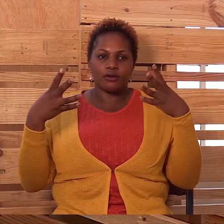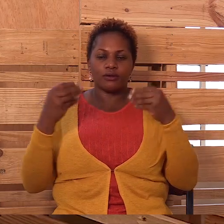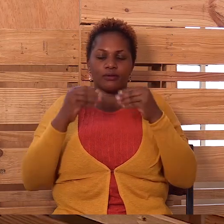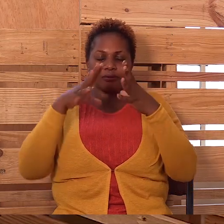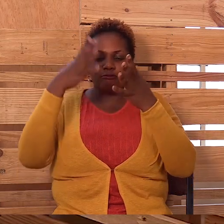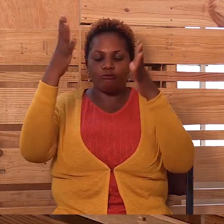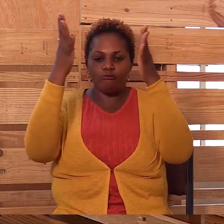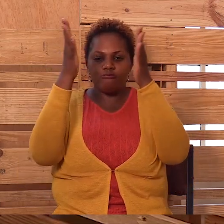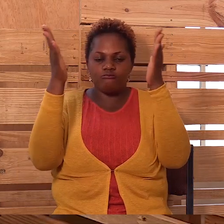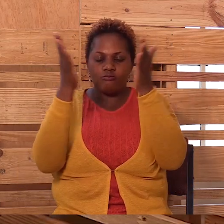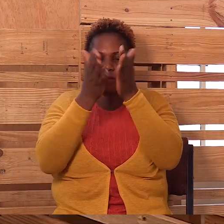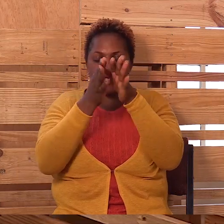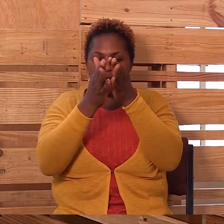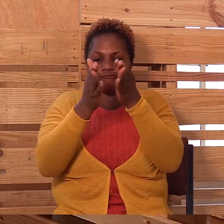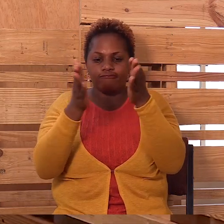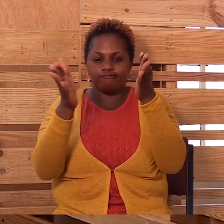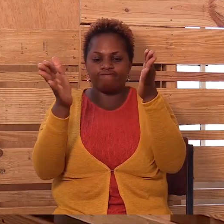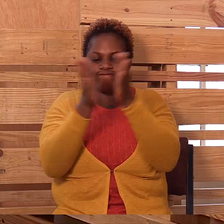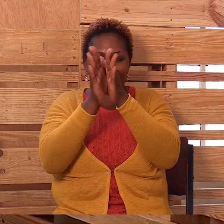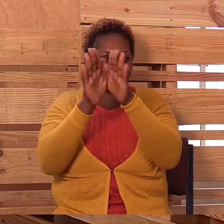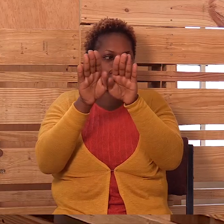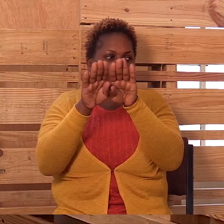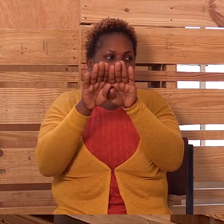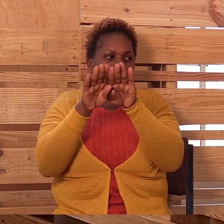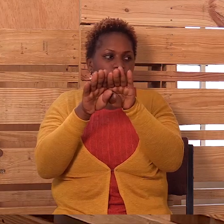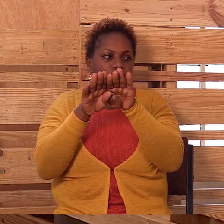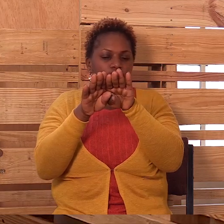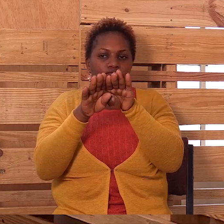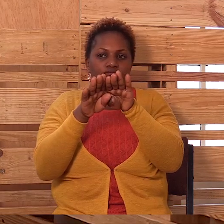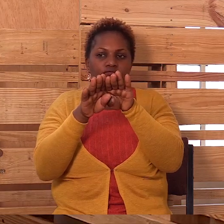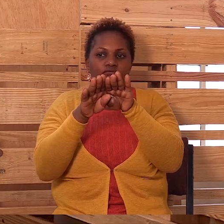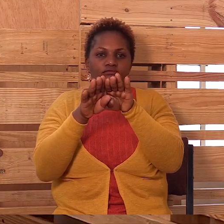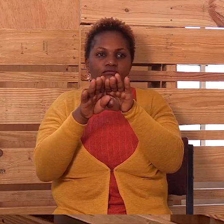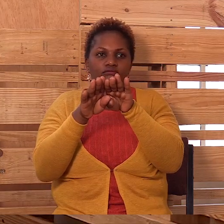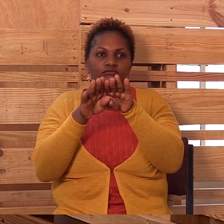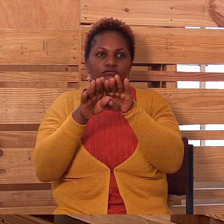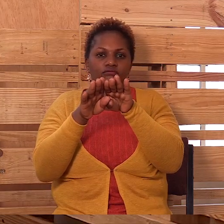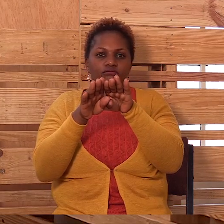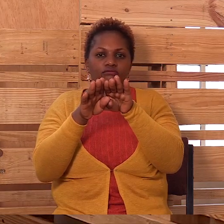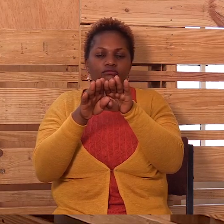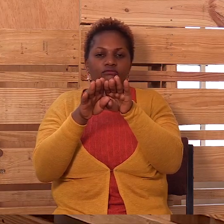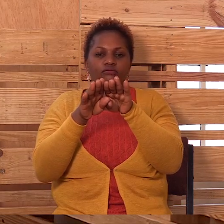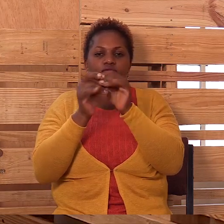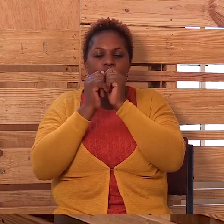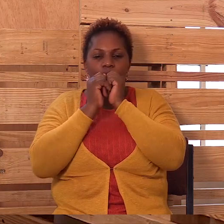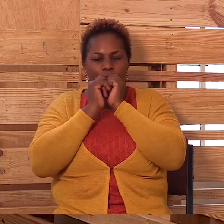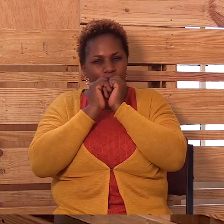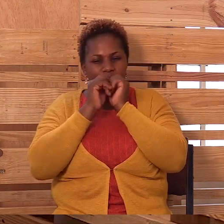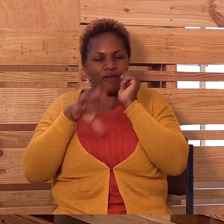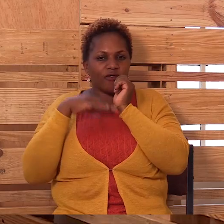belongings, Abiram, Dathan, and they were closed back in. Can you imagine? Oh.